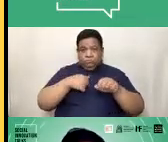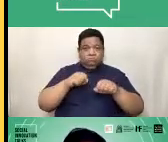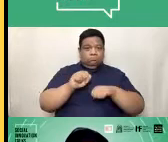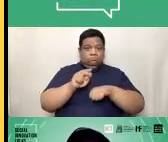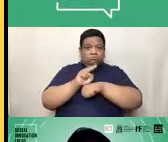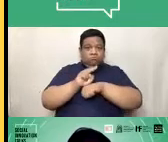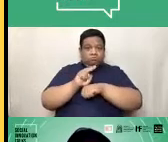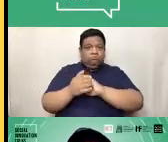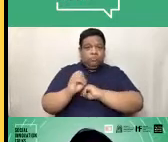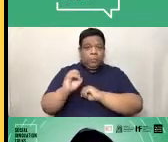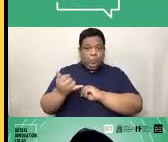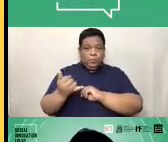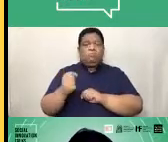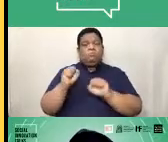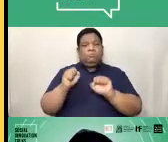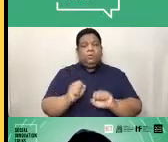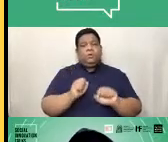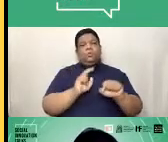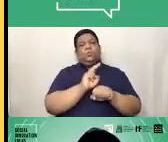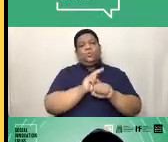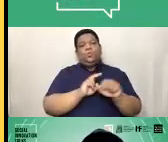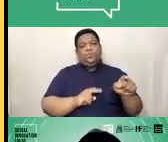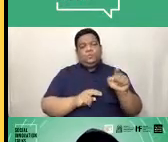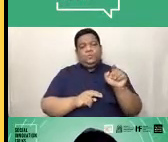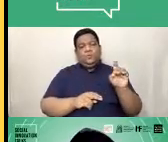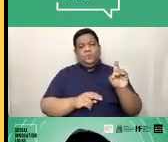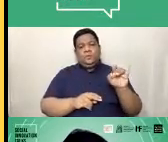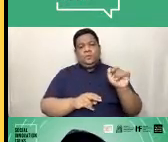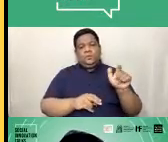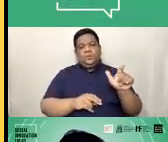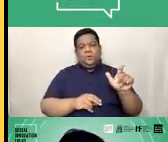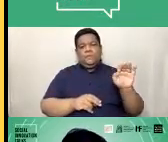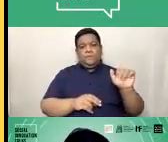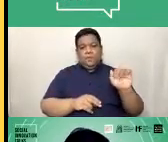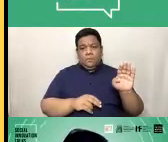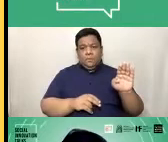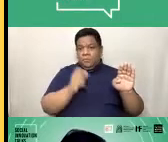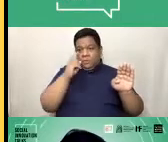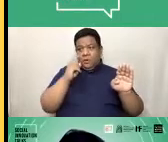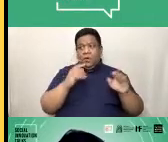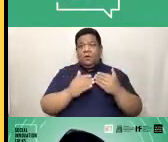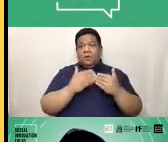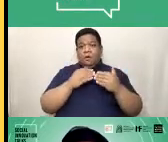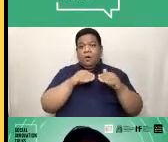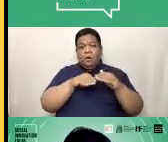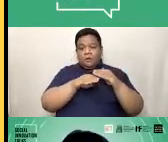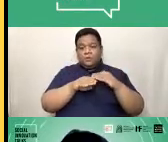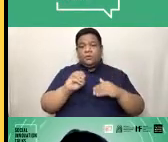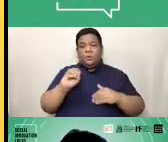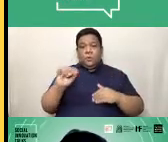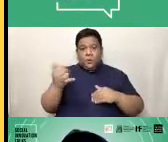digital fabrication. And that concept of accessibility and ease of use is what makes digital fabrication so